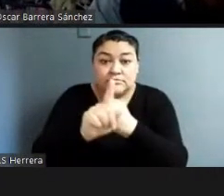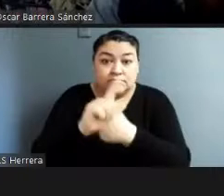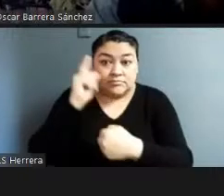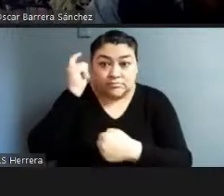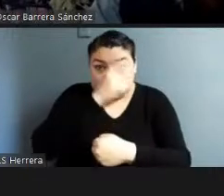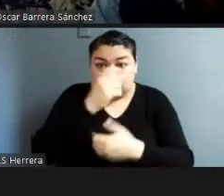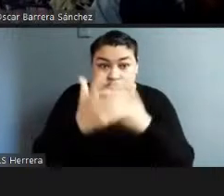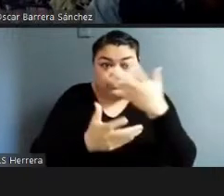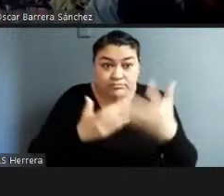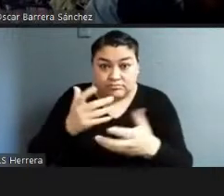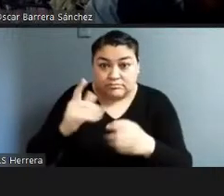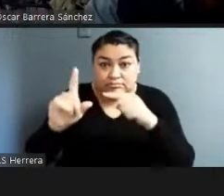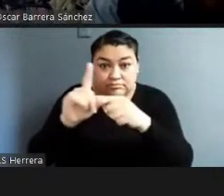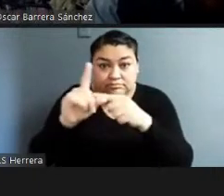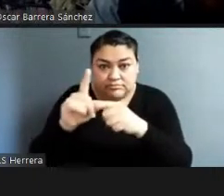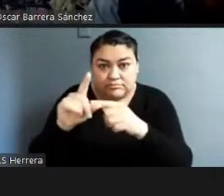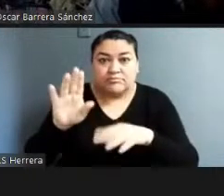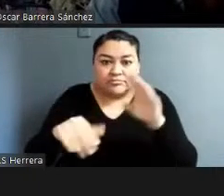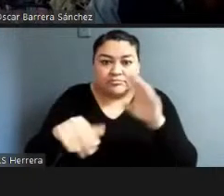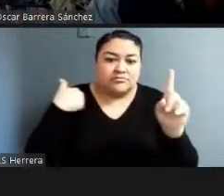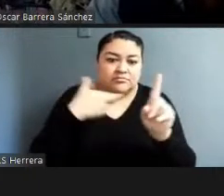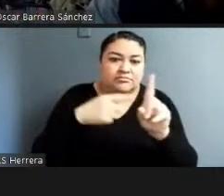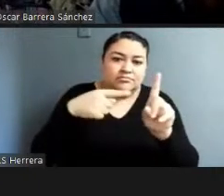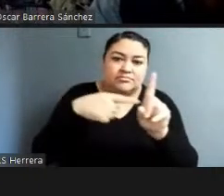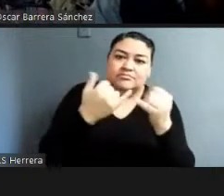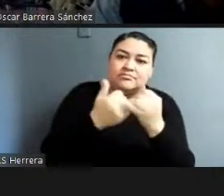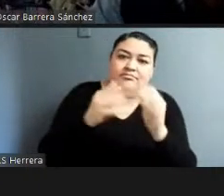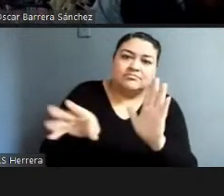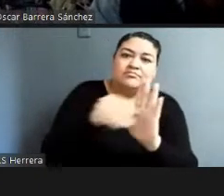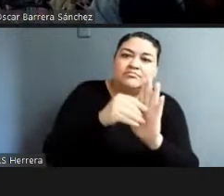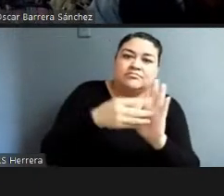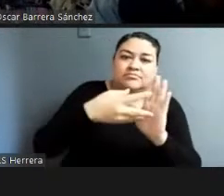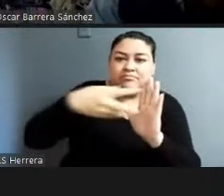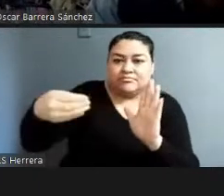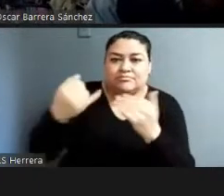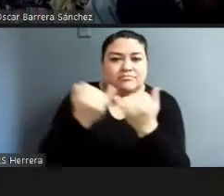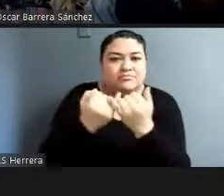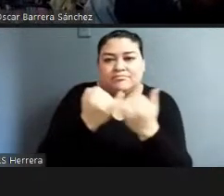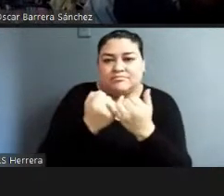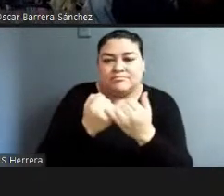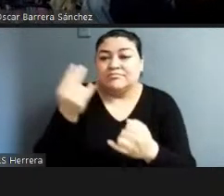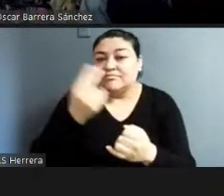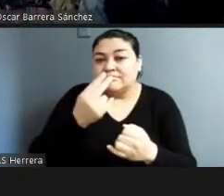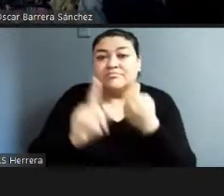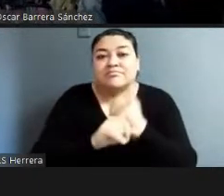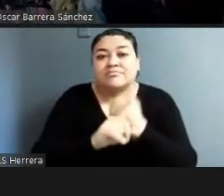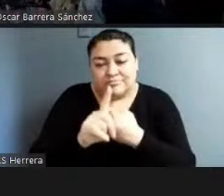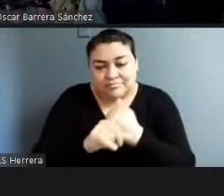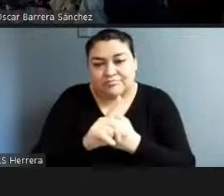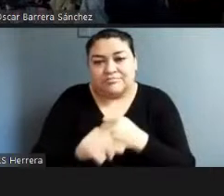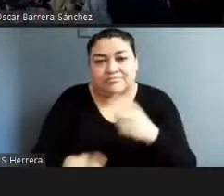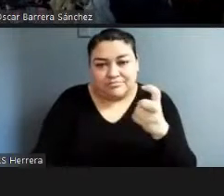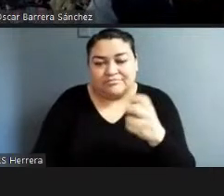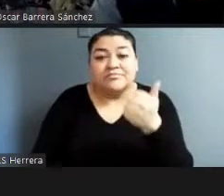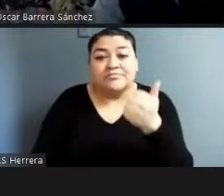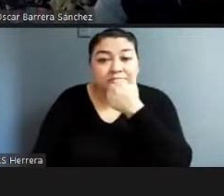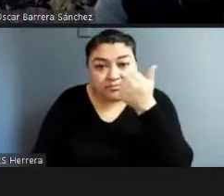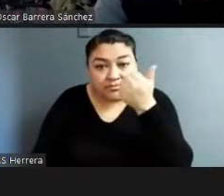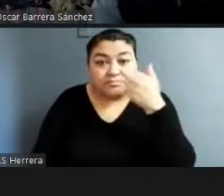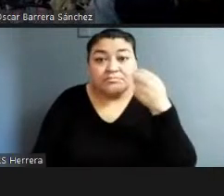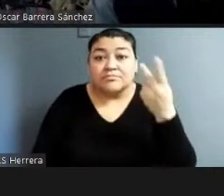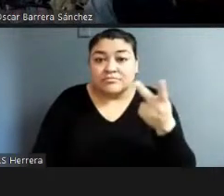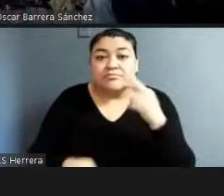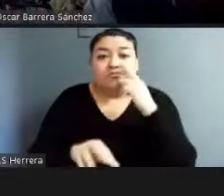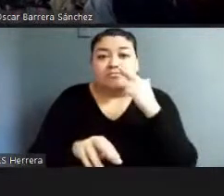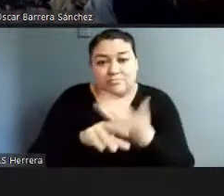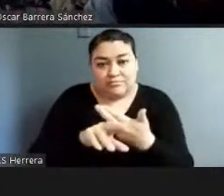the role of the student. So the student is very much contributing to the life and work of a ward or a GP practice, or, you know, whatever